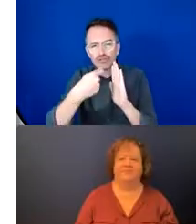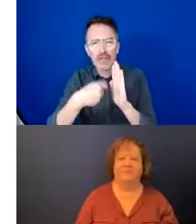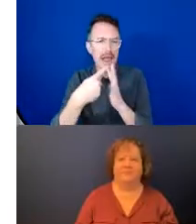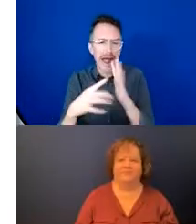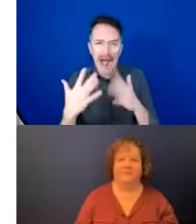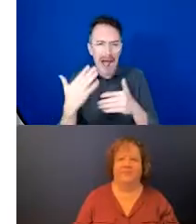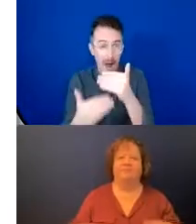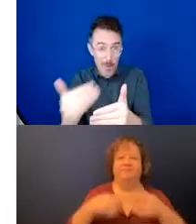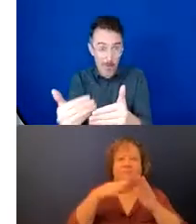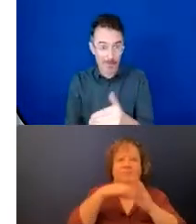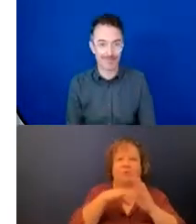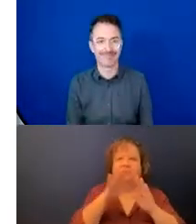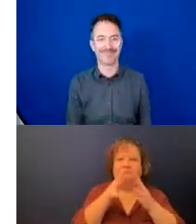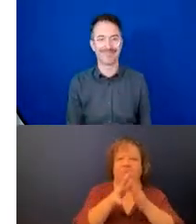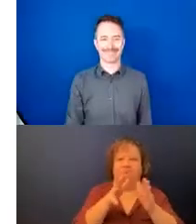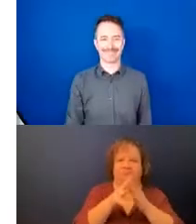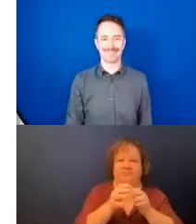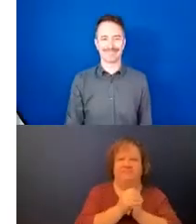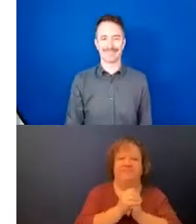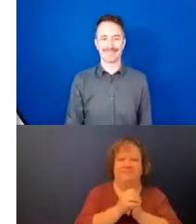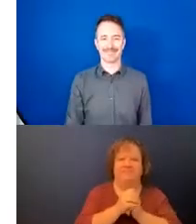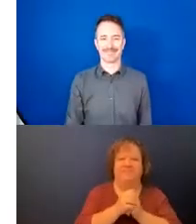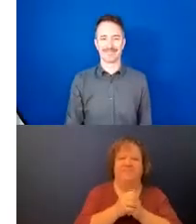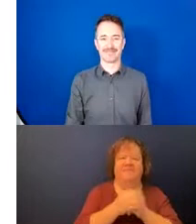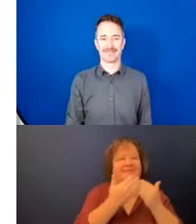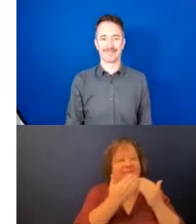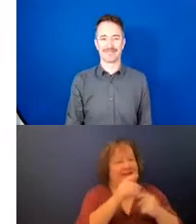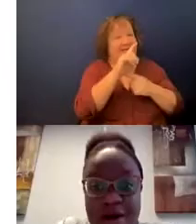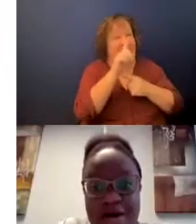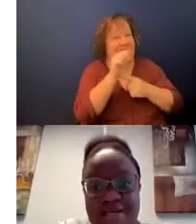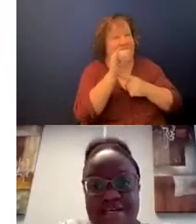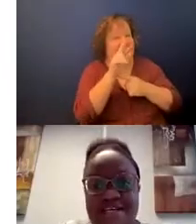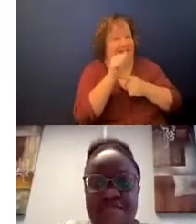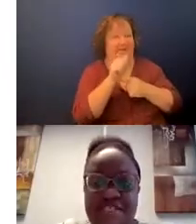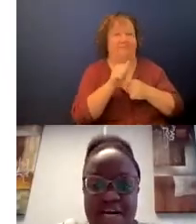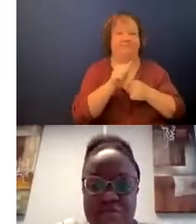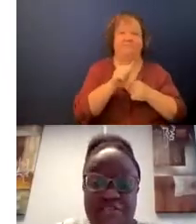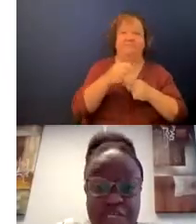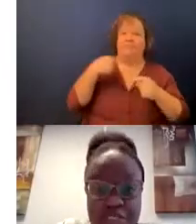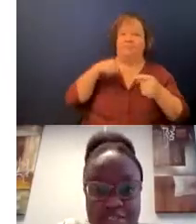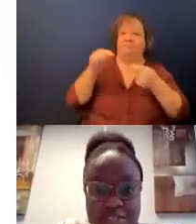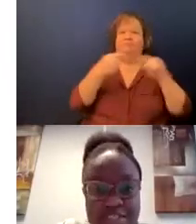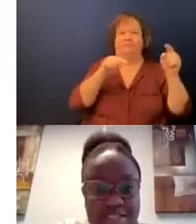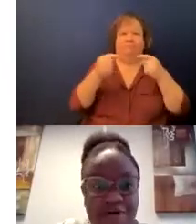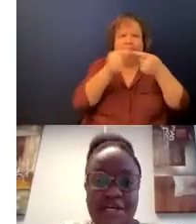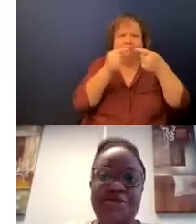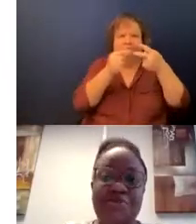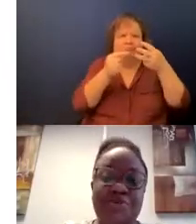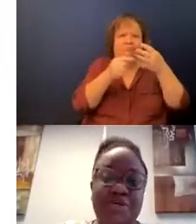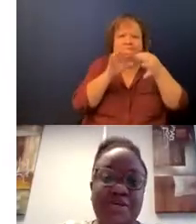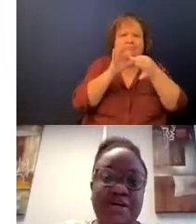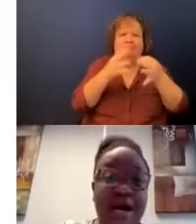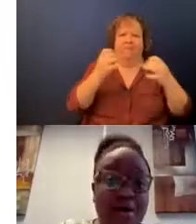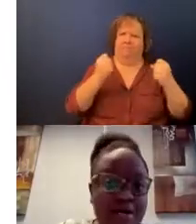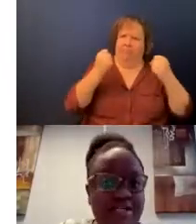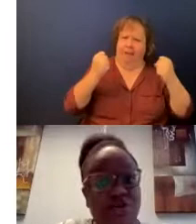Thank you, Zaira. So we've talked a lot about the nature of power, surfacing out differentials, and the connection